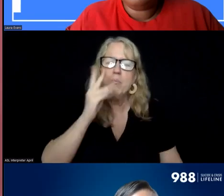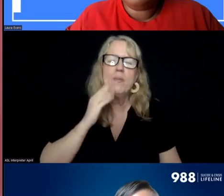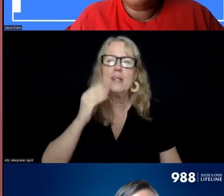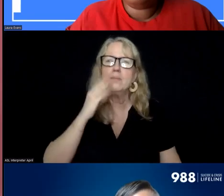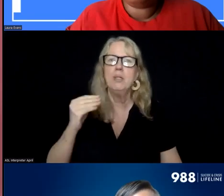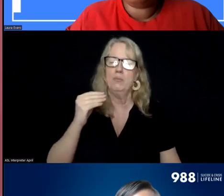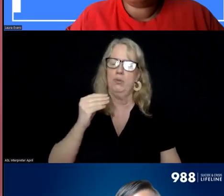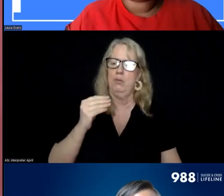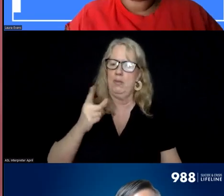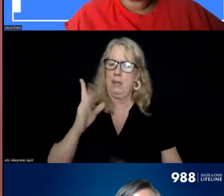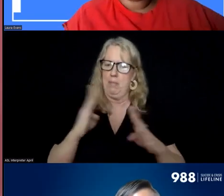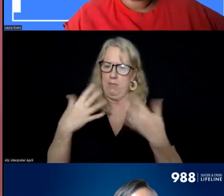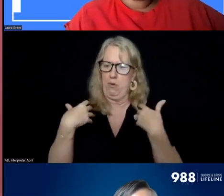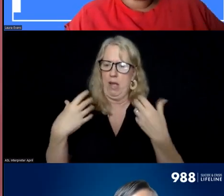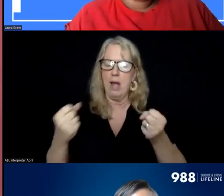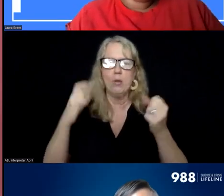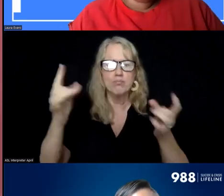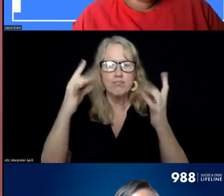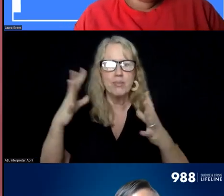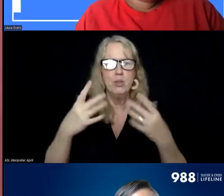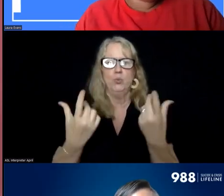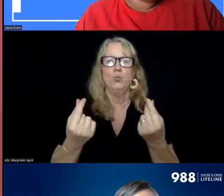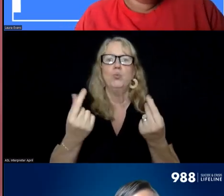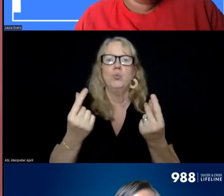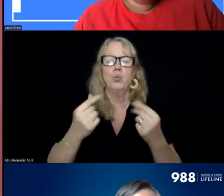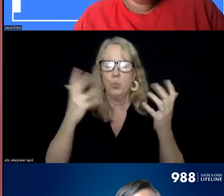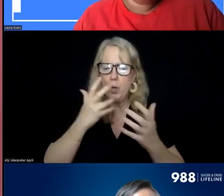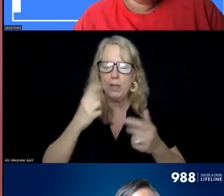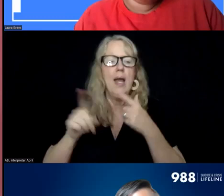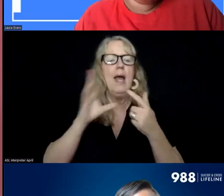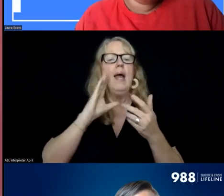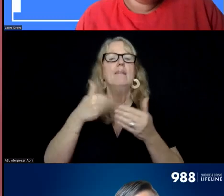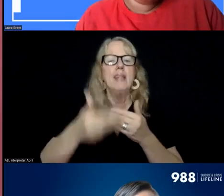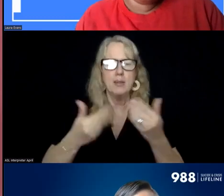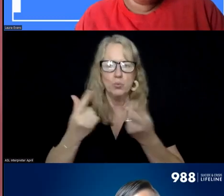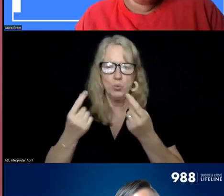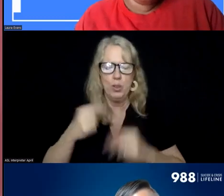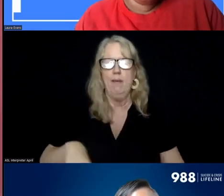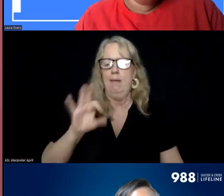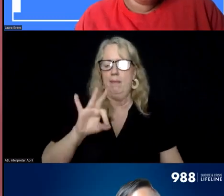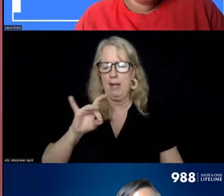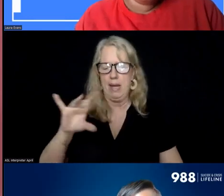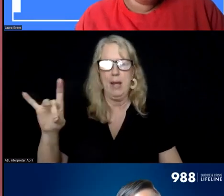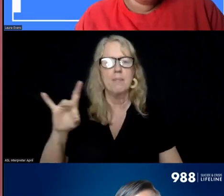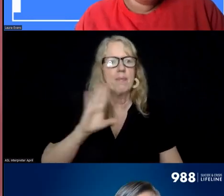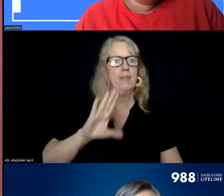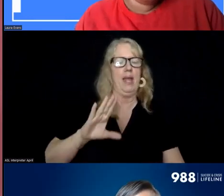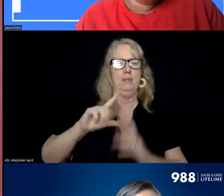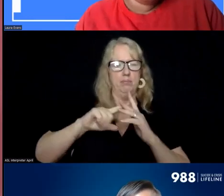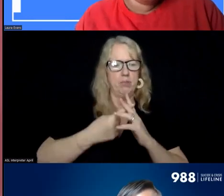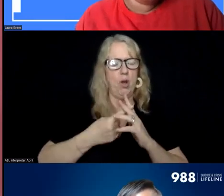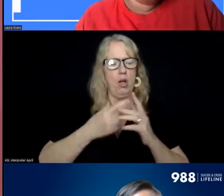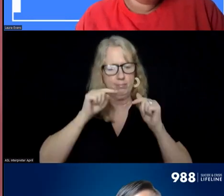a behavioral health crisis, knowing what to do, knowing where to go, and knowing that 988 is a place that they can